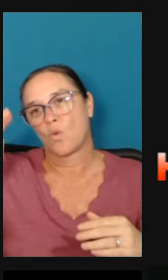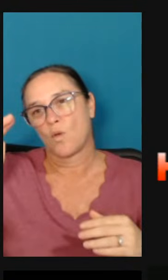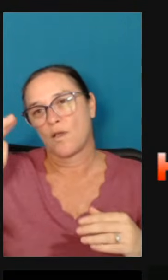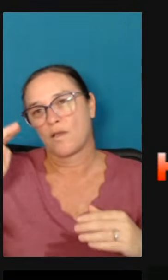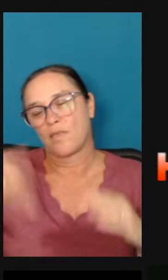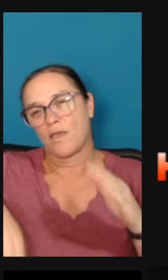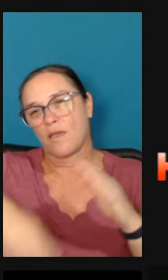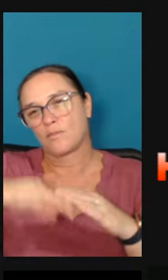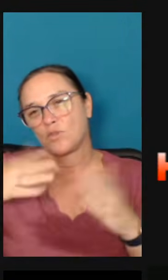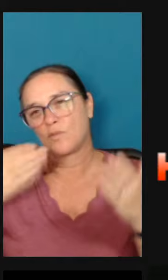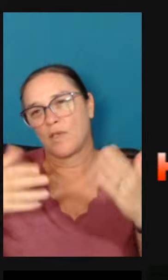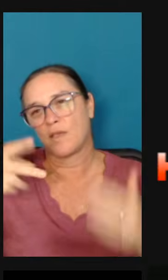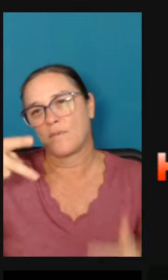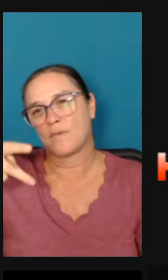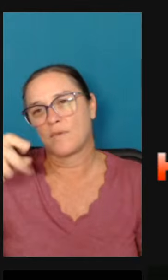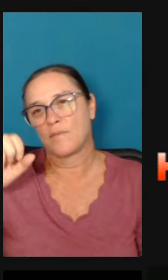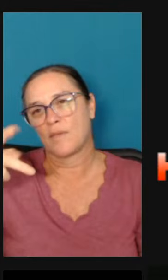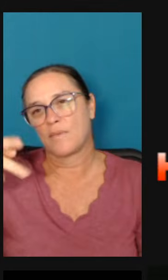what is that, Papaiko up there?